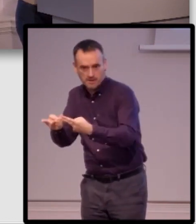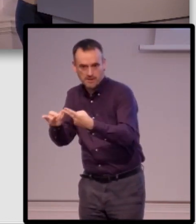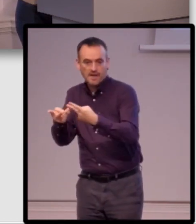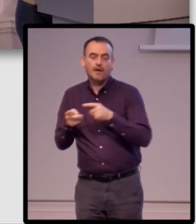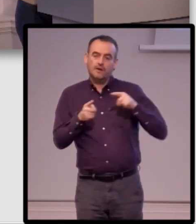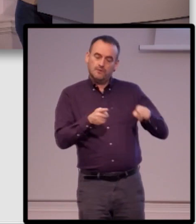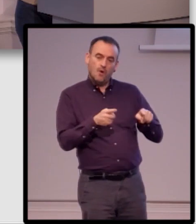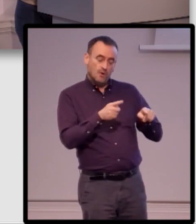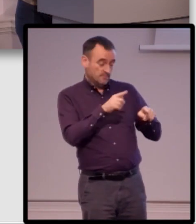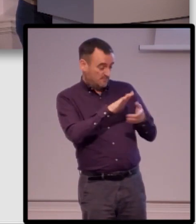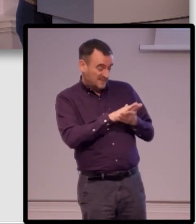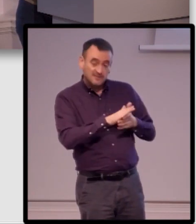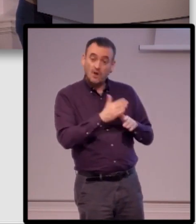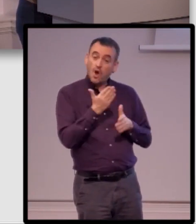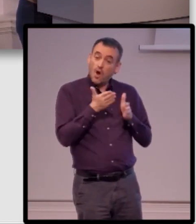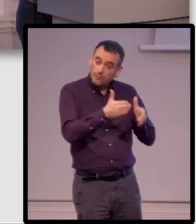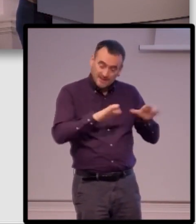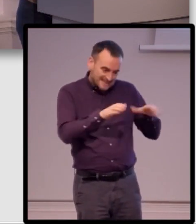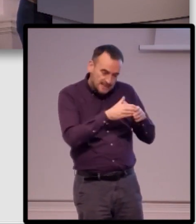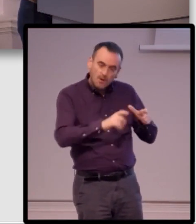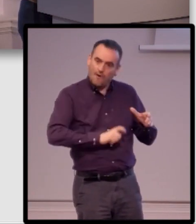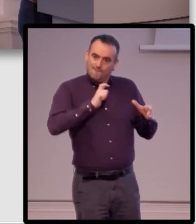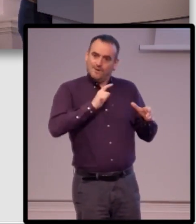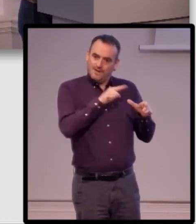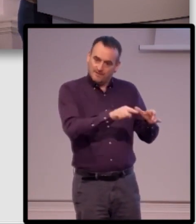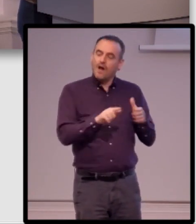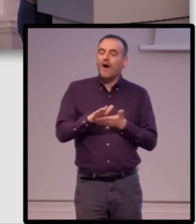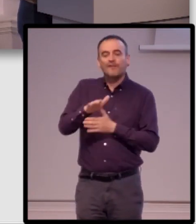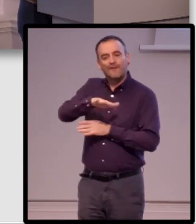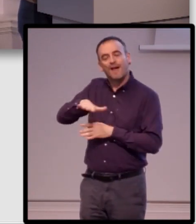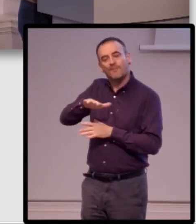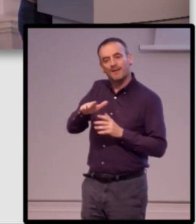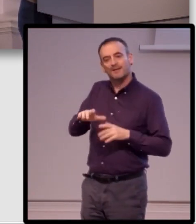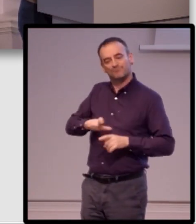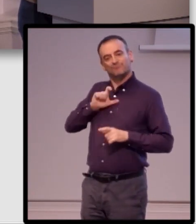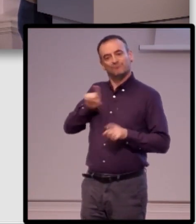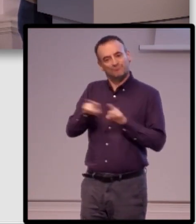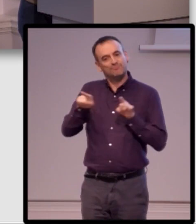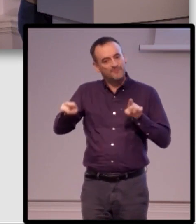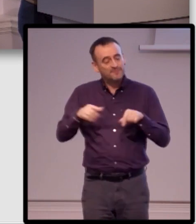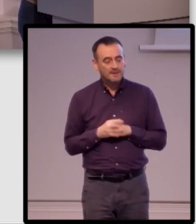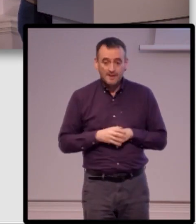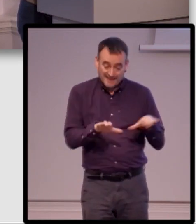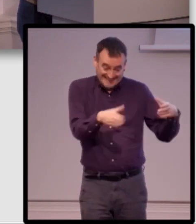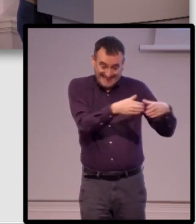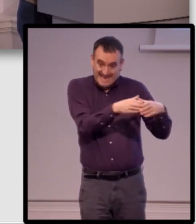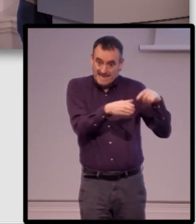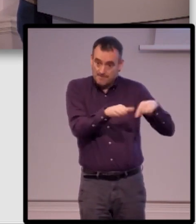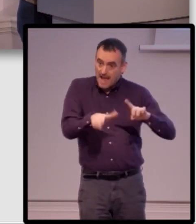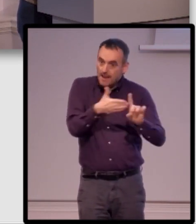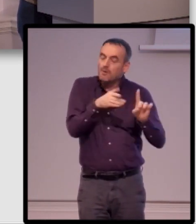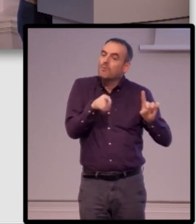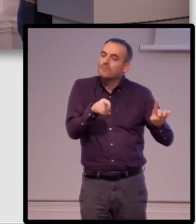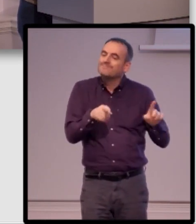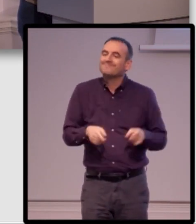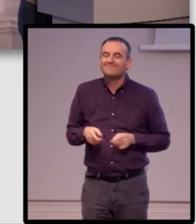in turn, the families. The team's main role, however, was to provide palliative care to children